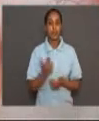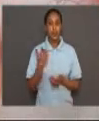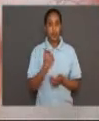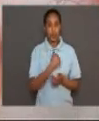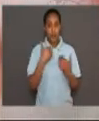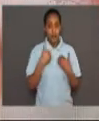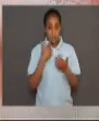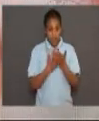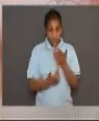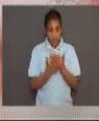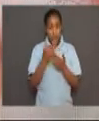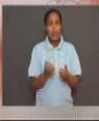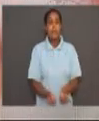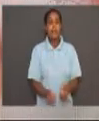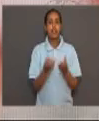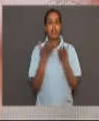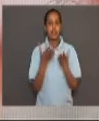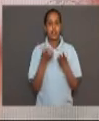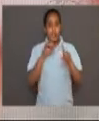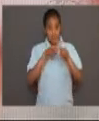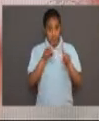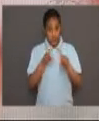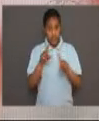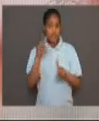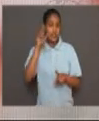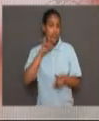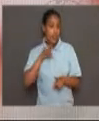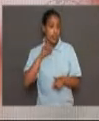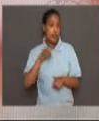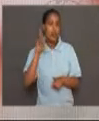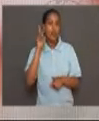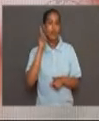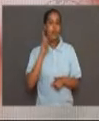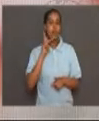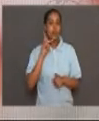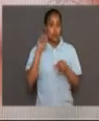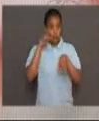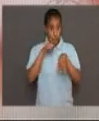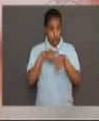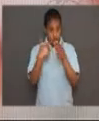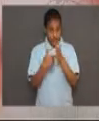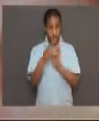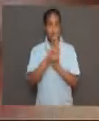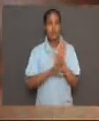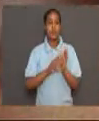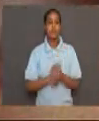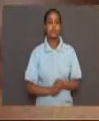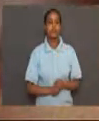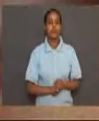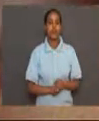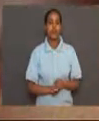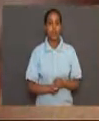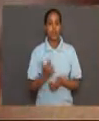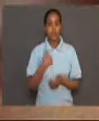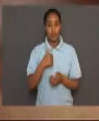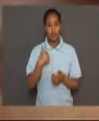We have discussed many different synthetic polymers during this unit,